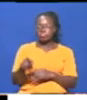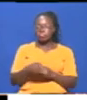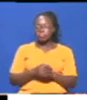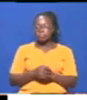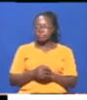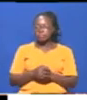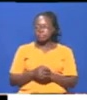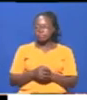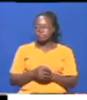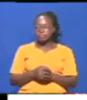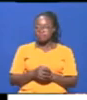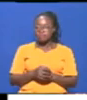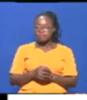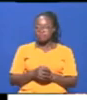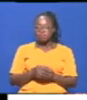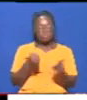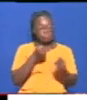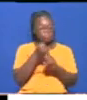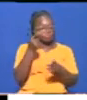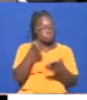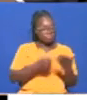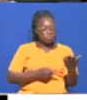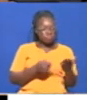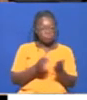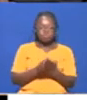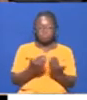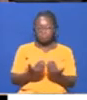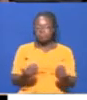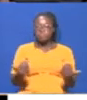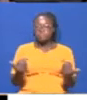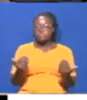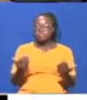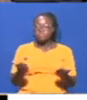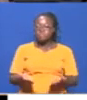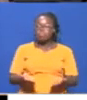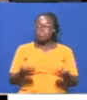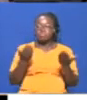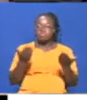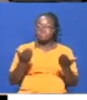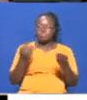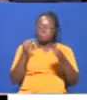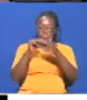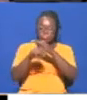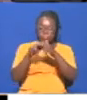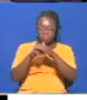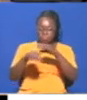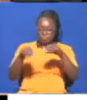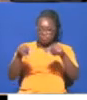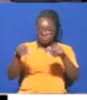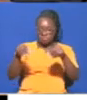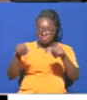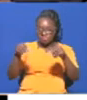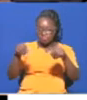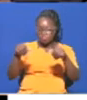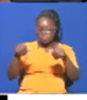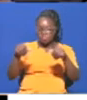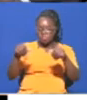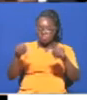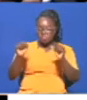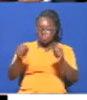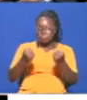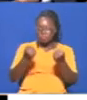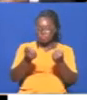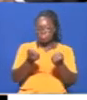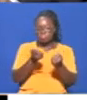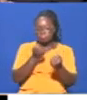Now, what would be the impact of the facilities in improving of access to quality, safe